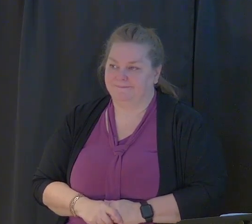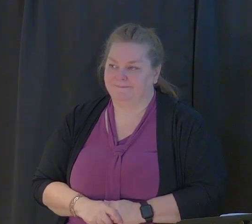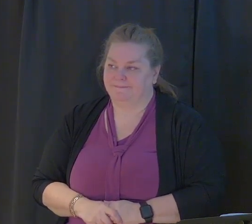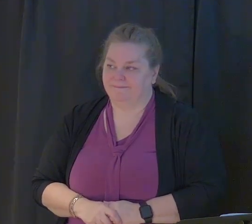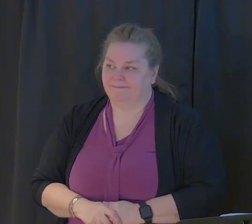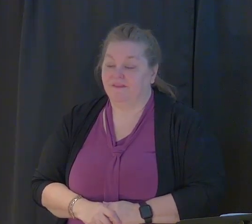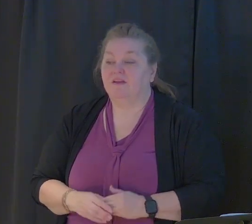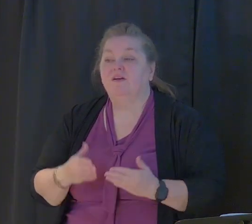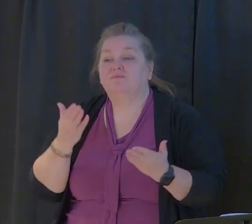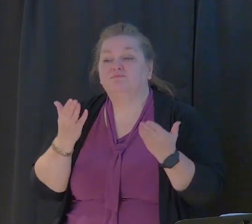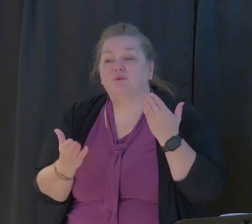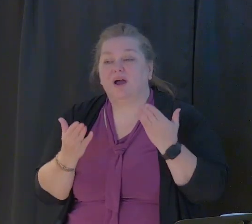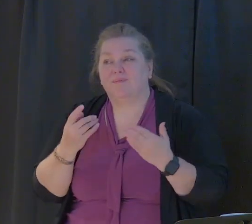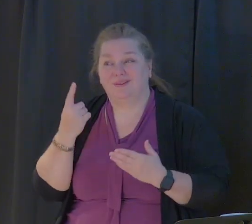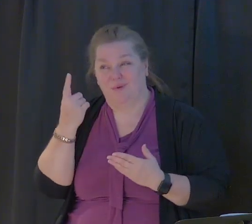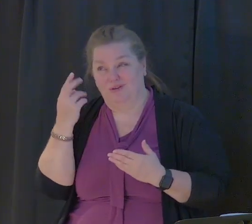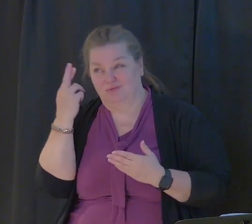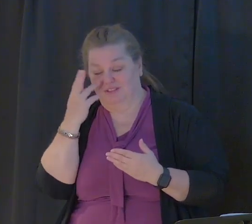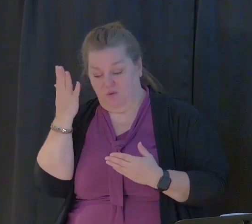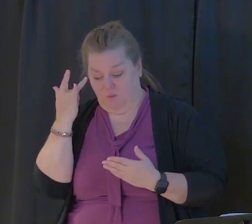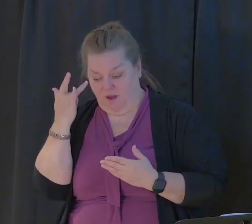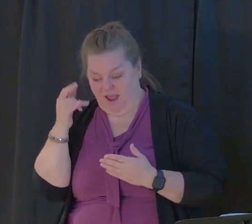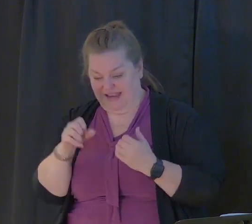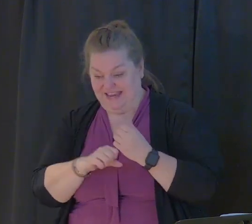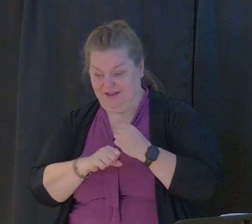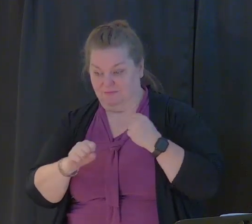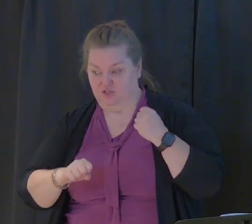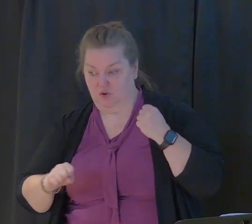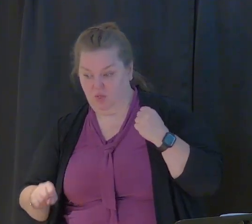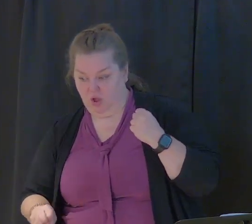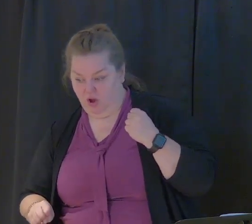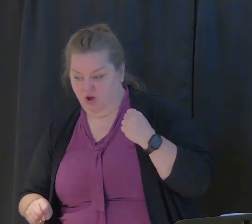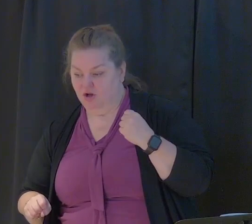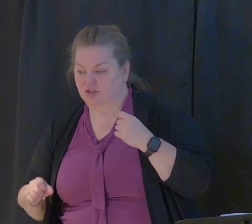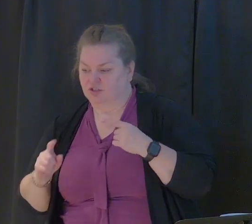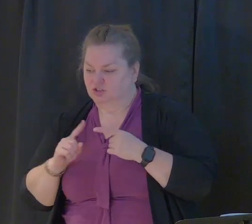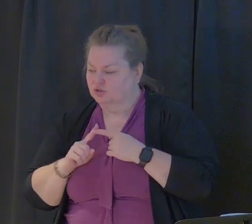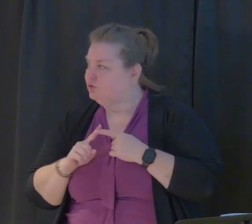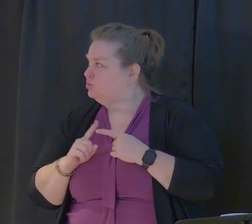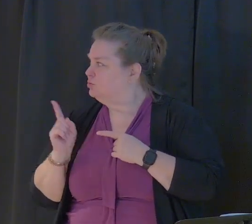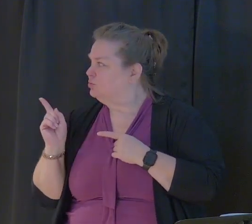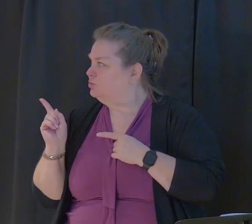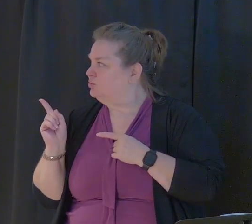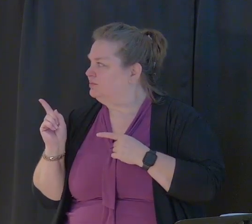Probably one of the reasons that it took so long for me to come around to